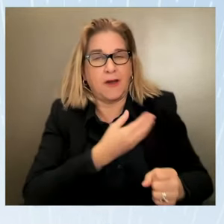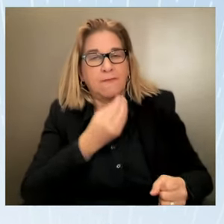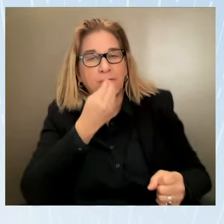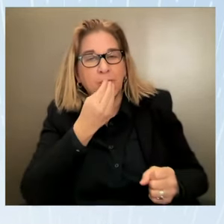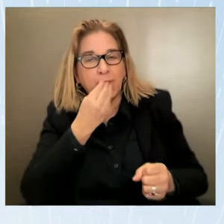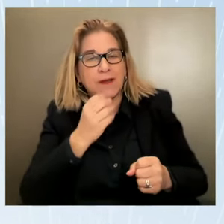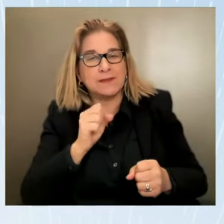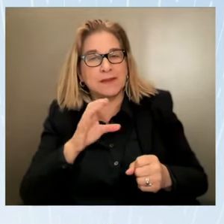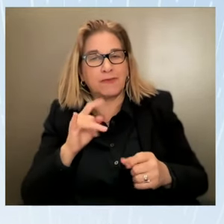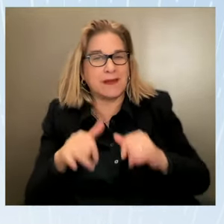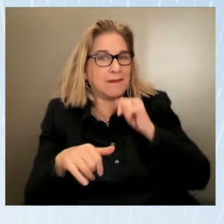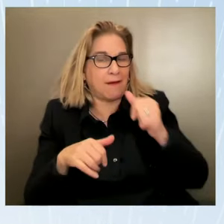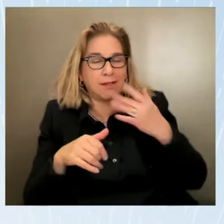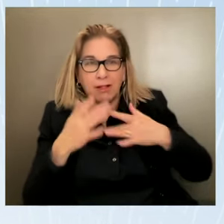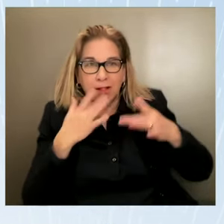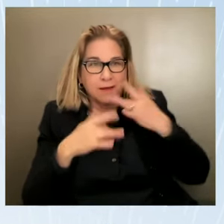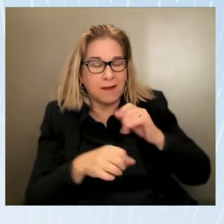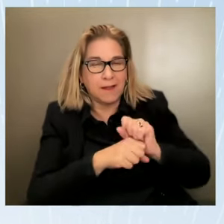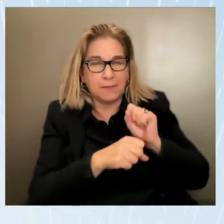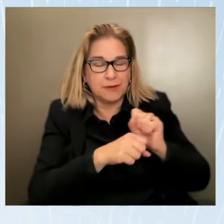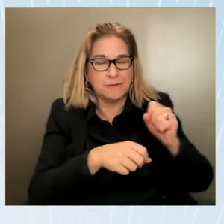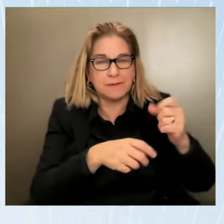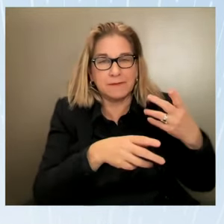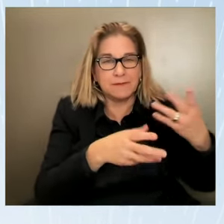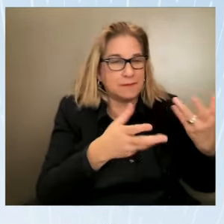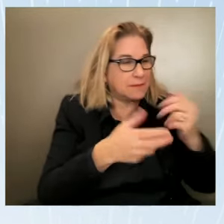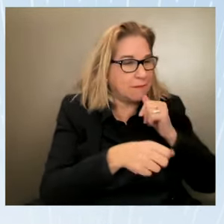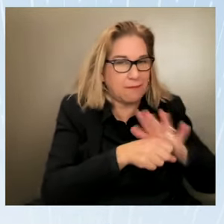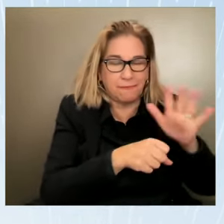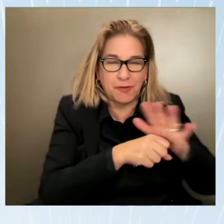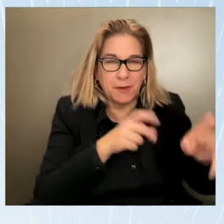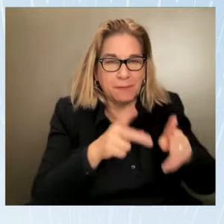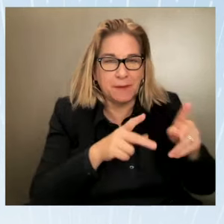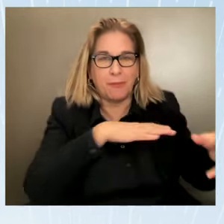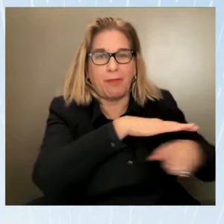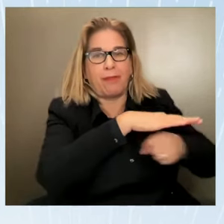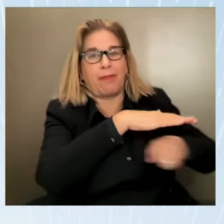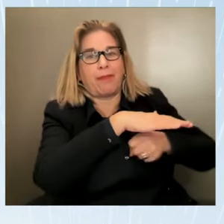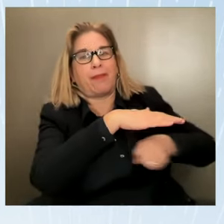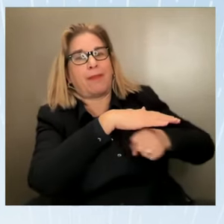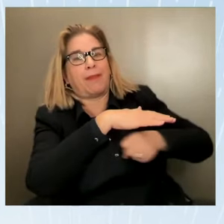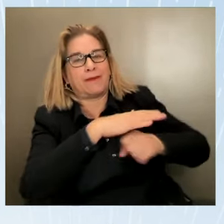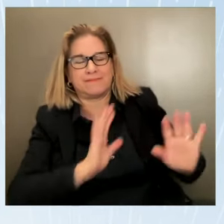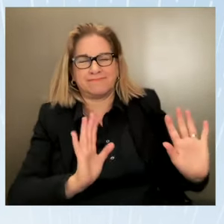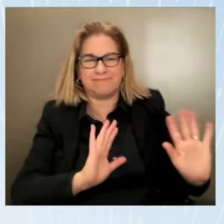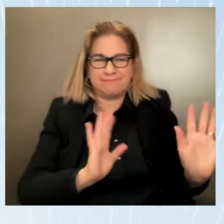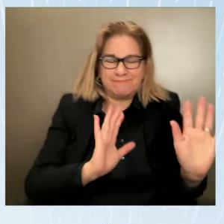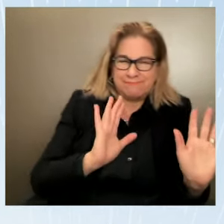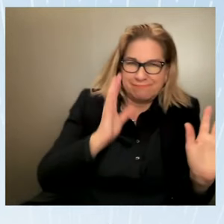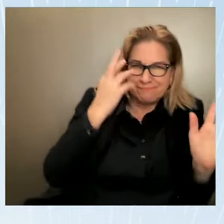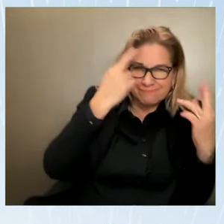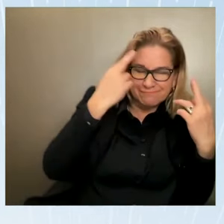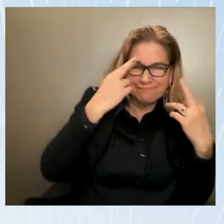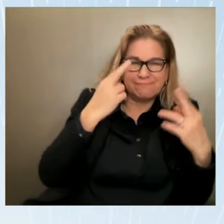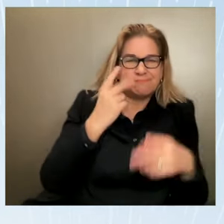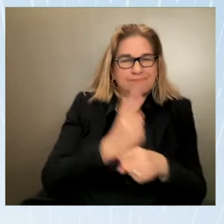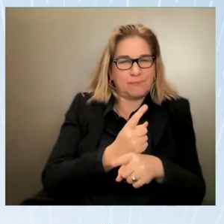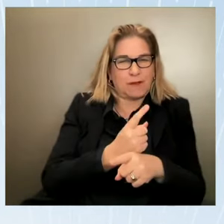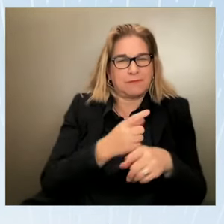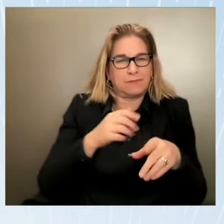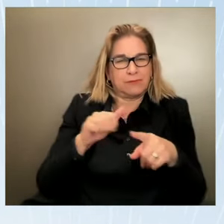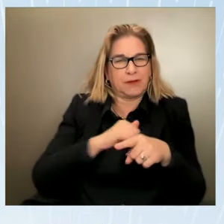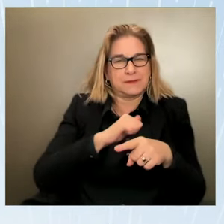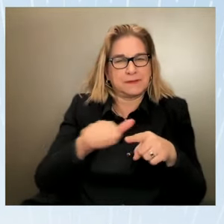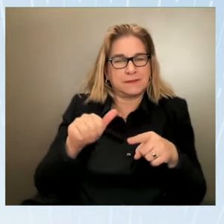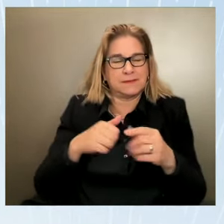migration through the expansion of legal pathways for people in the Northern Triangle, Honduras, El Salvador, and Guatemala,